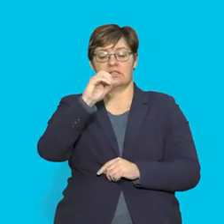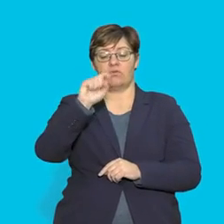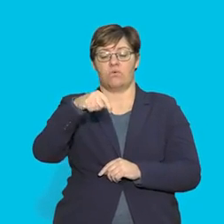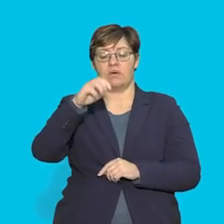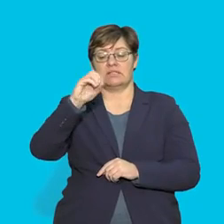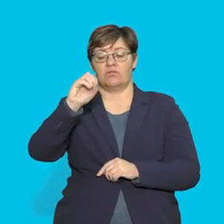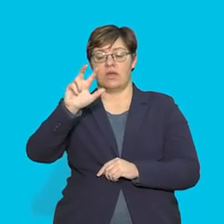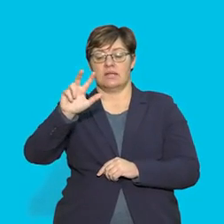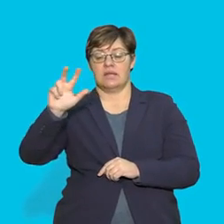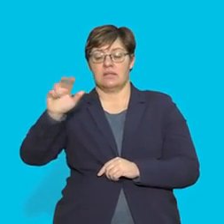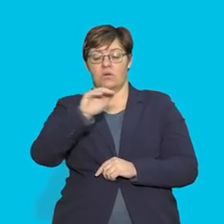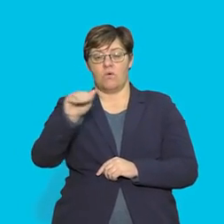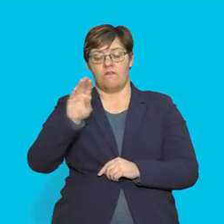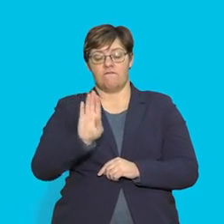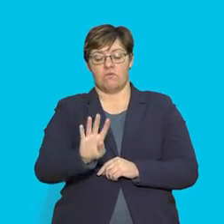1 plus